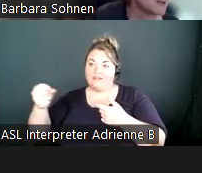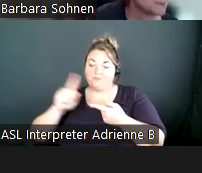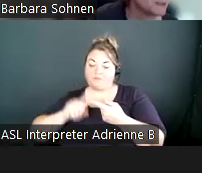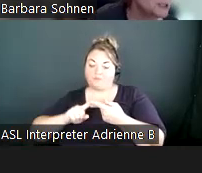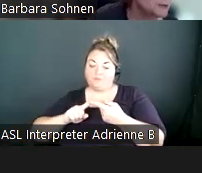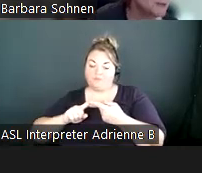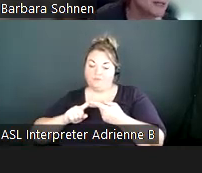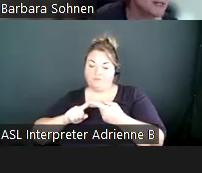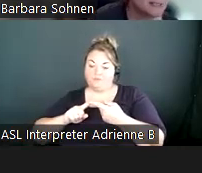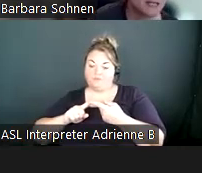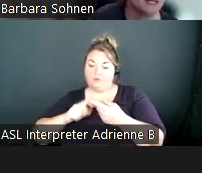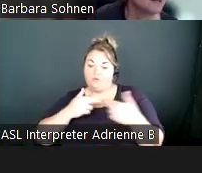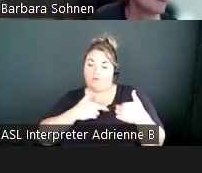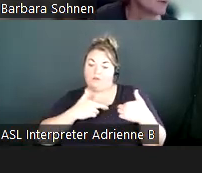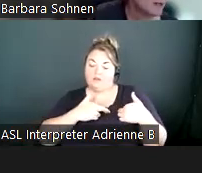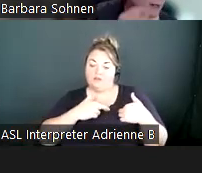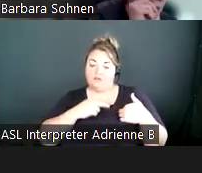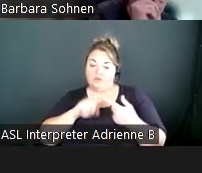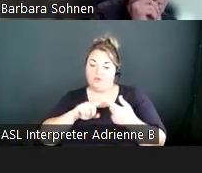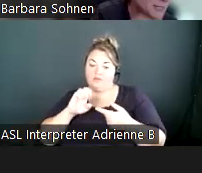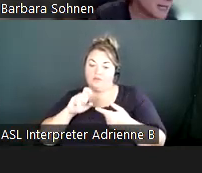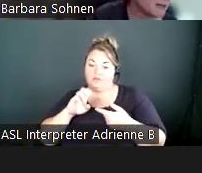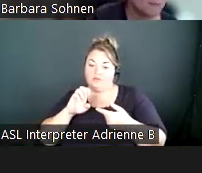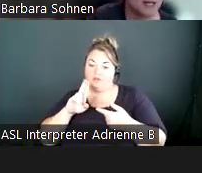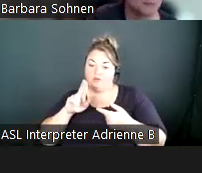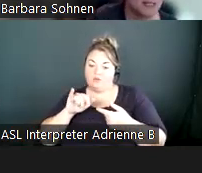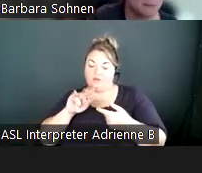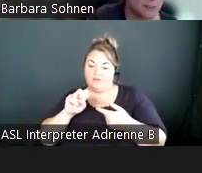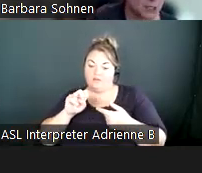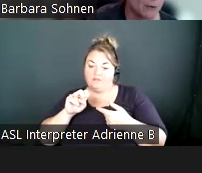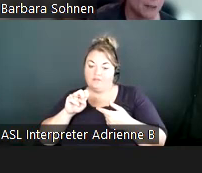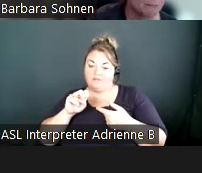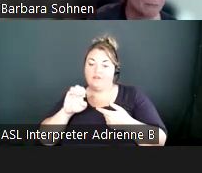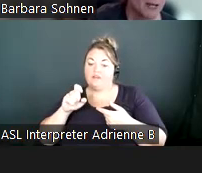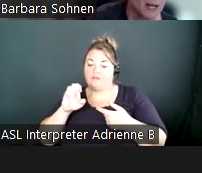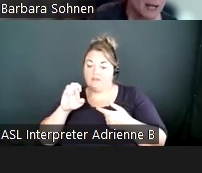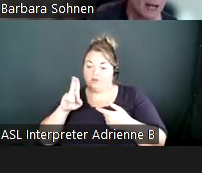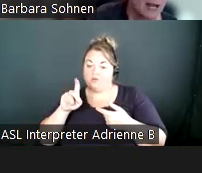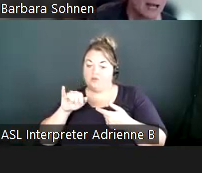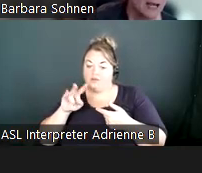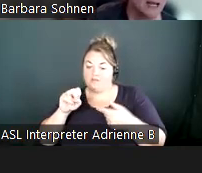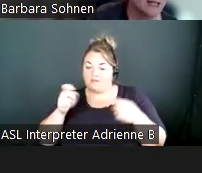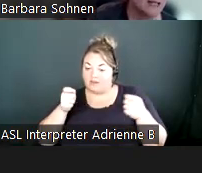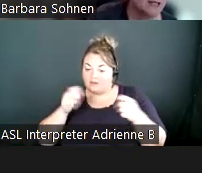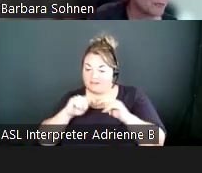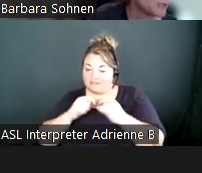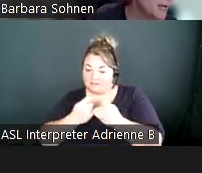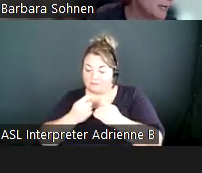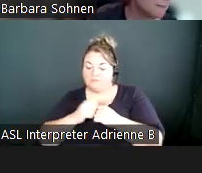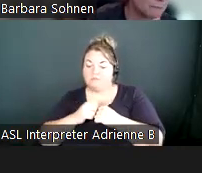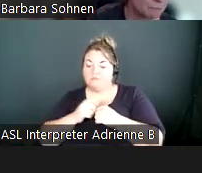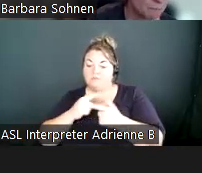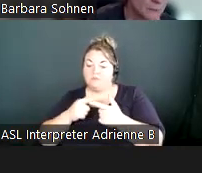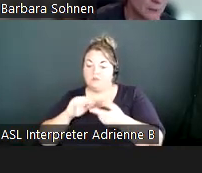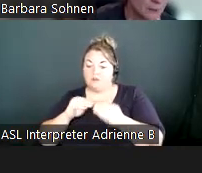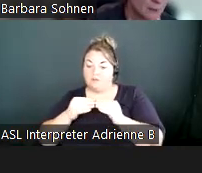management responsibilities to an executive management team, and so on. And then number